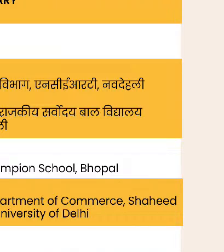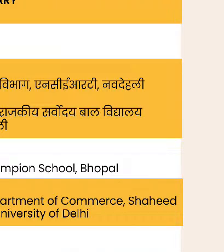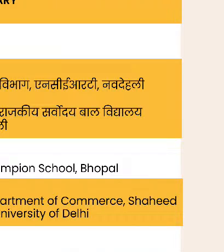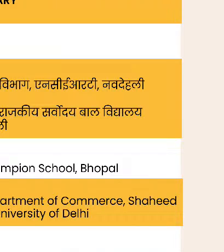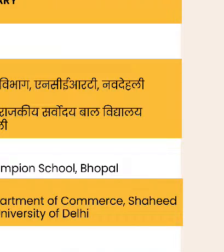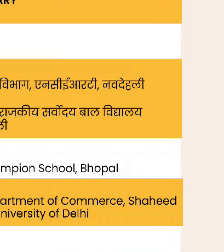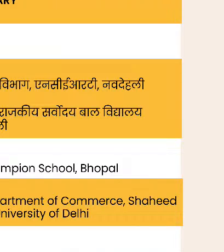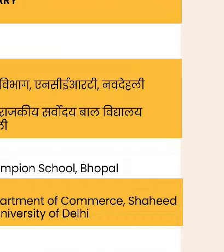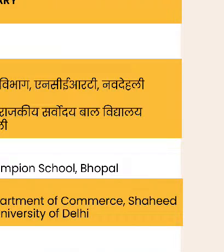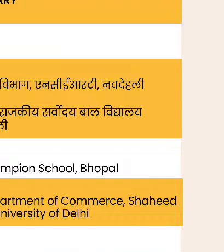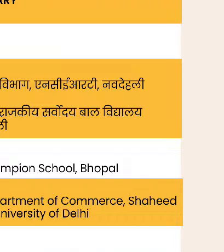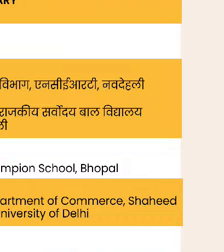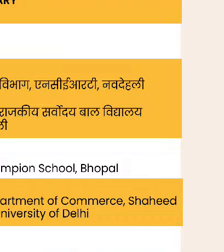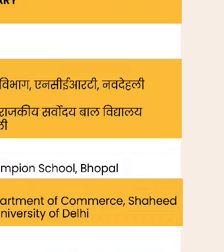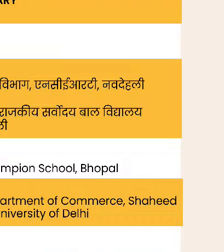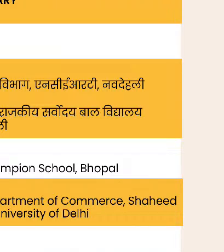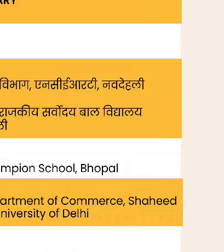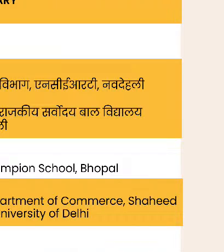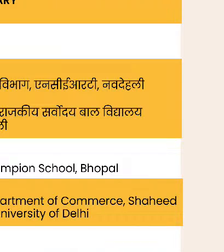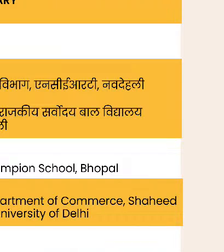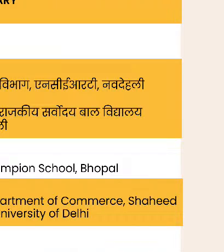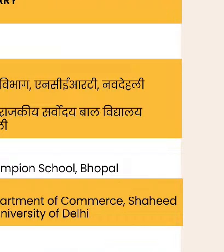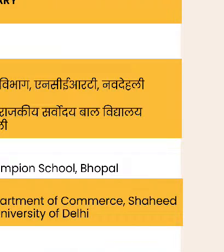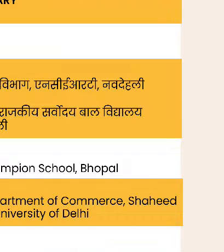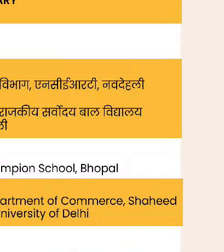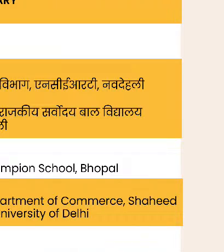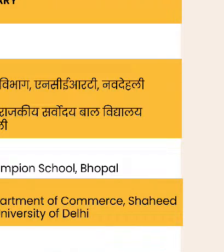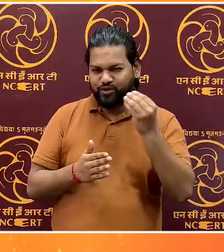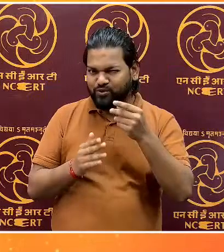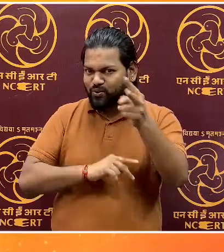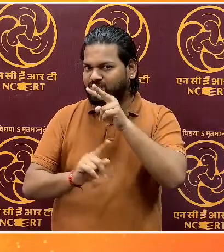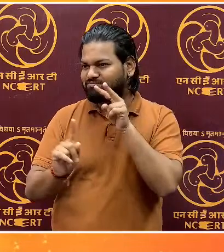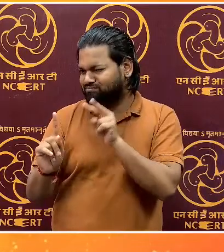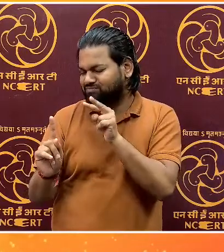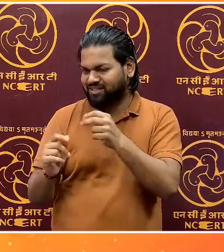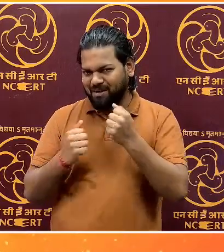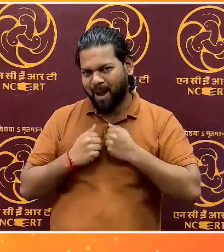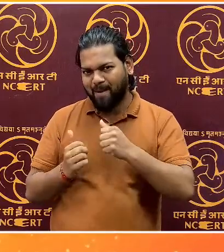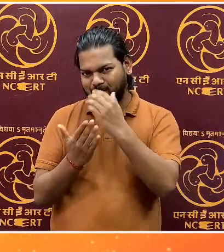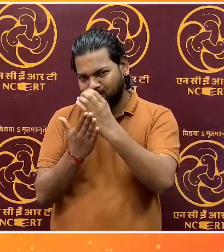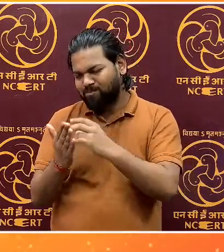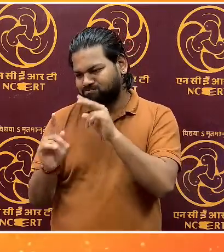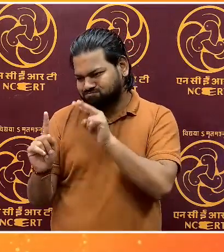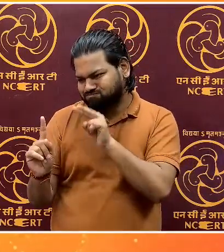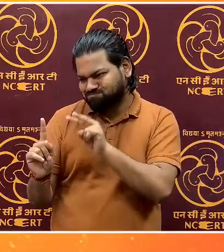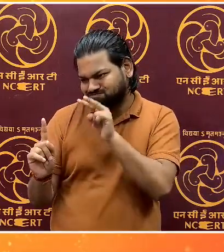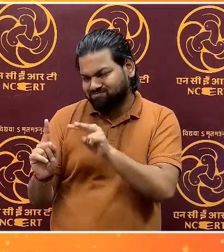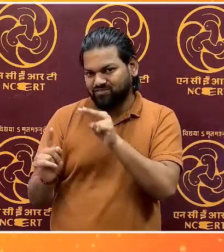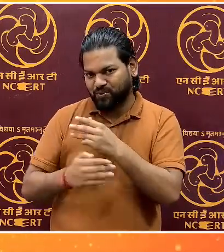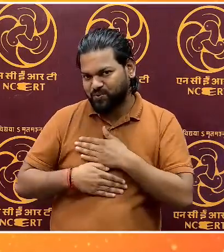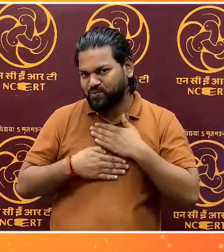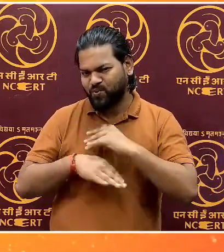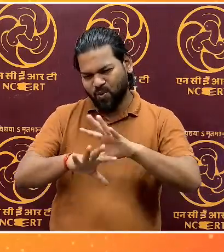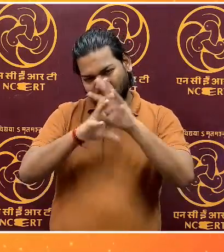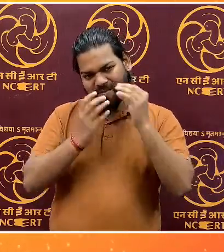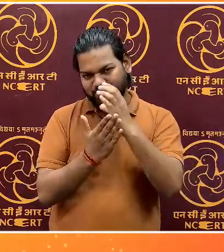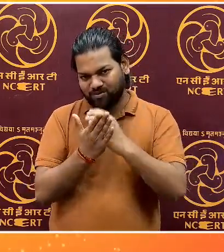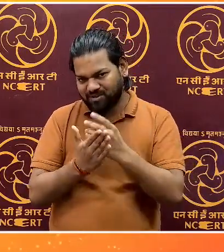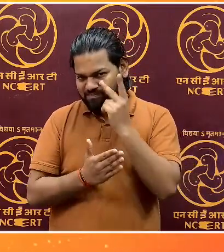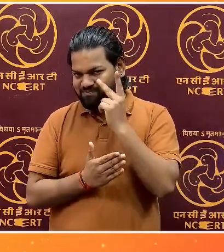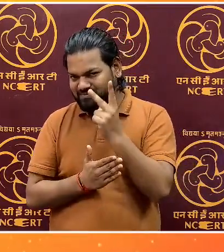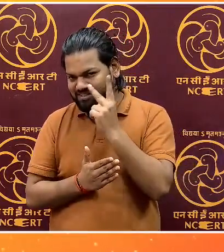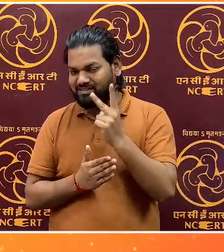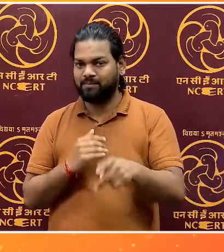government high school in Punjab. So please keep watching our programs and enjoy all these programs